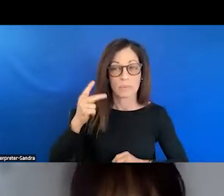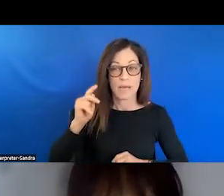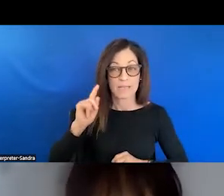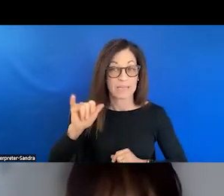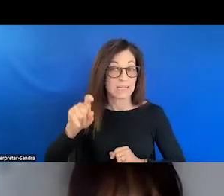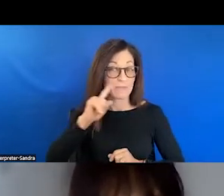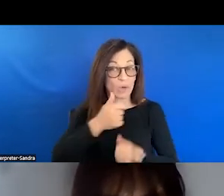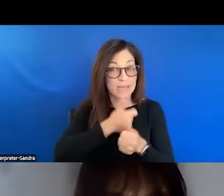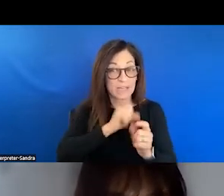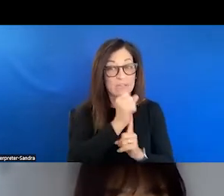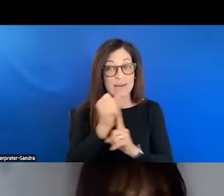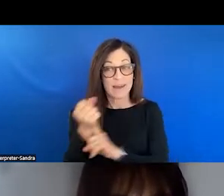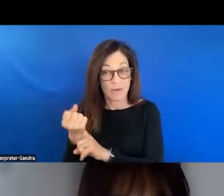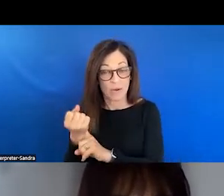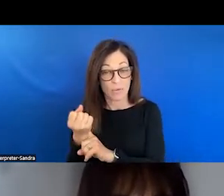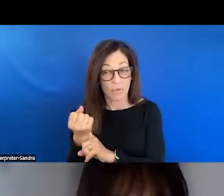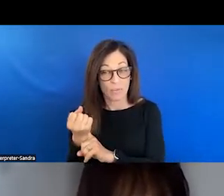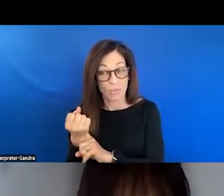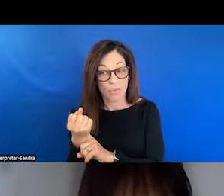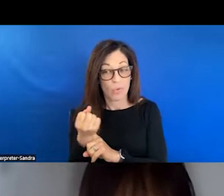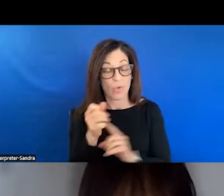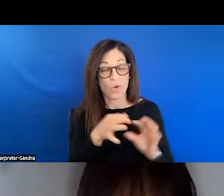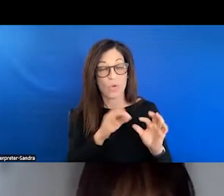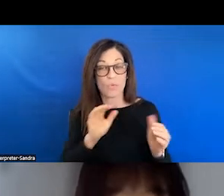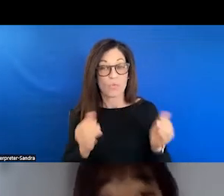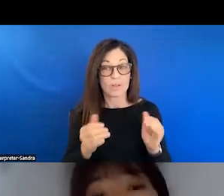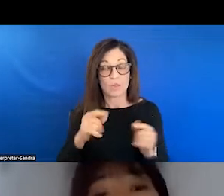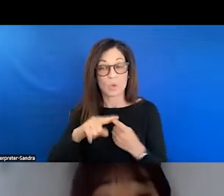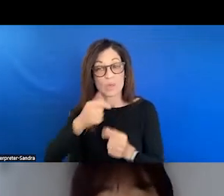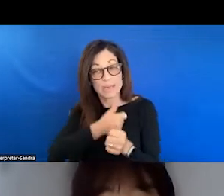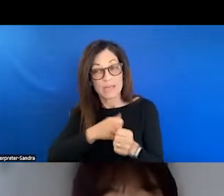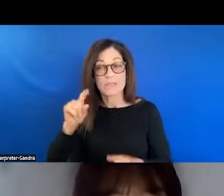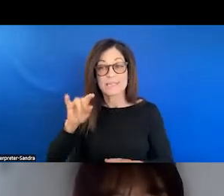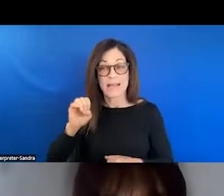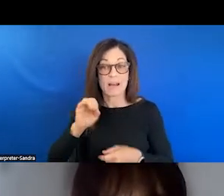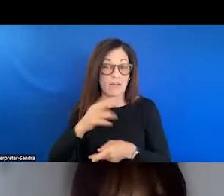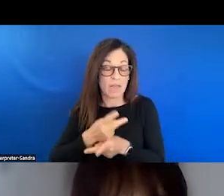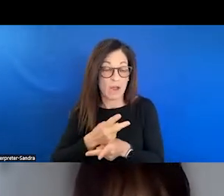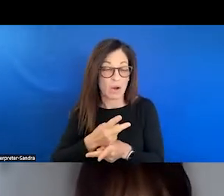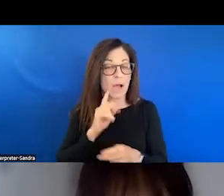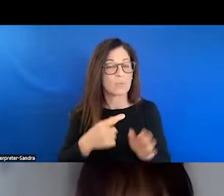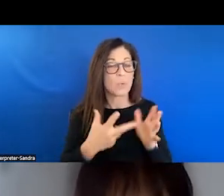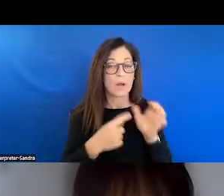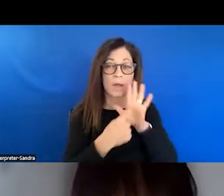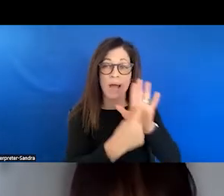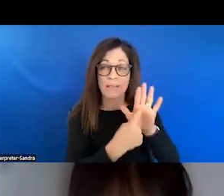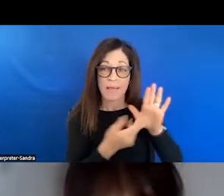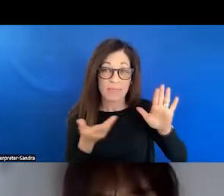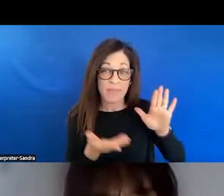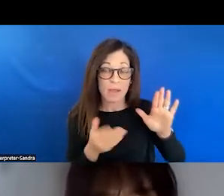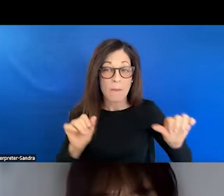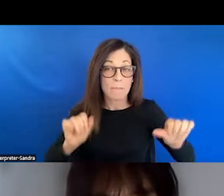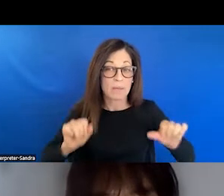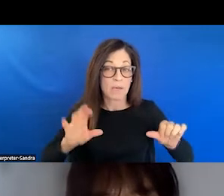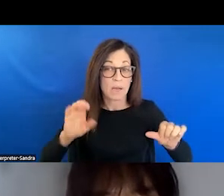each scenario against each site of care. And then I would just highlight that here, the potential